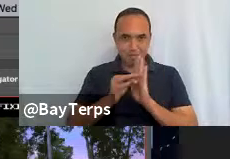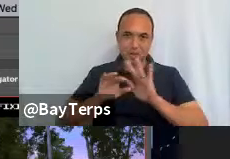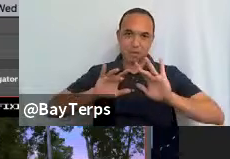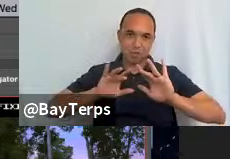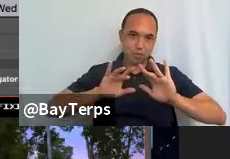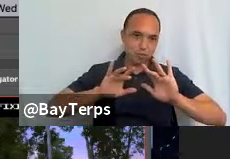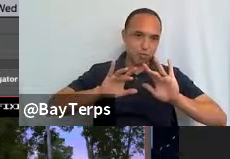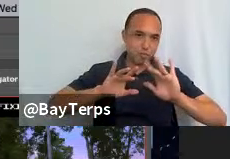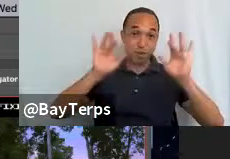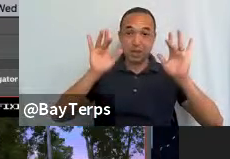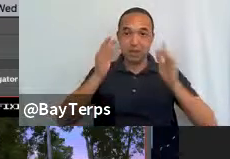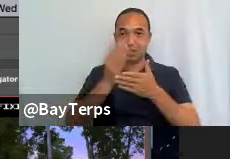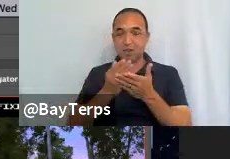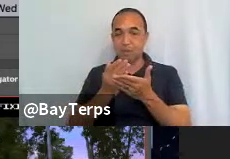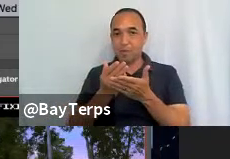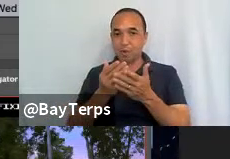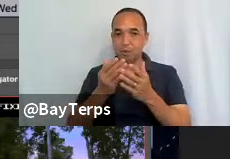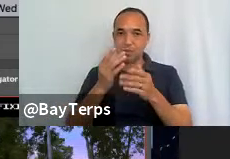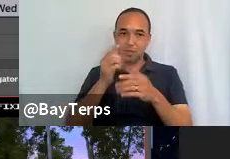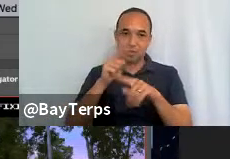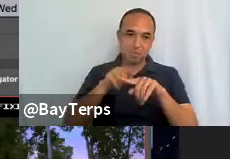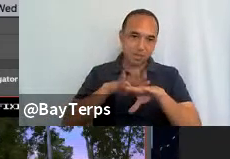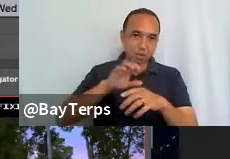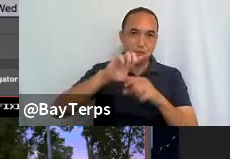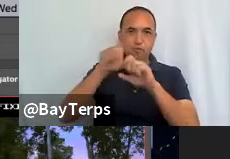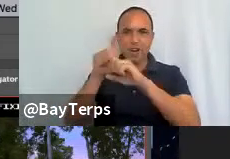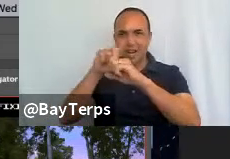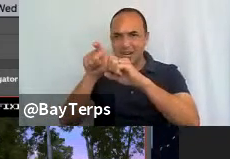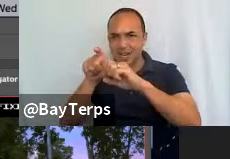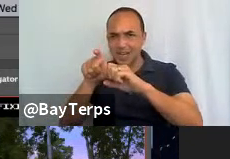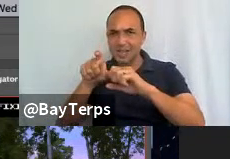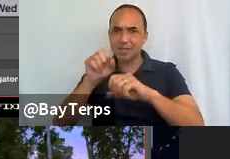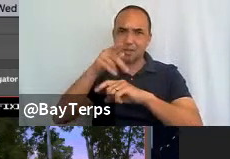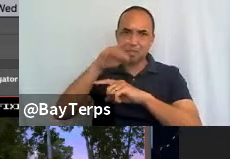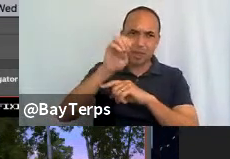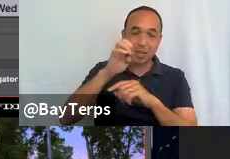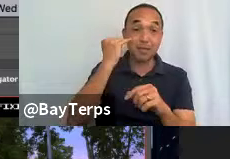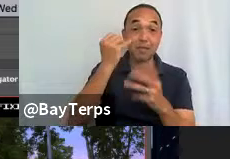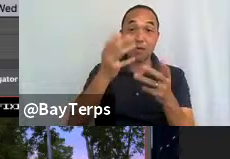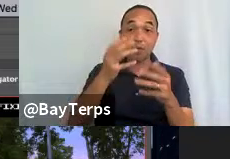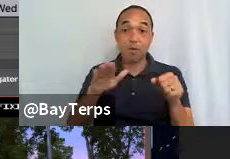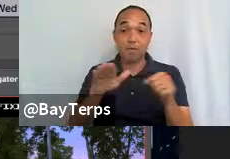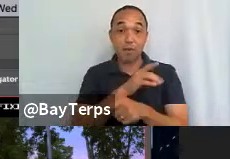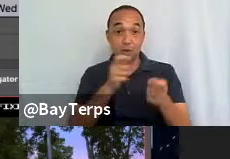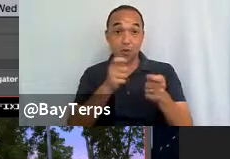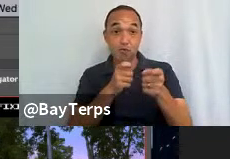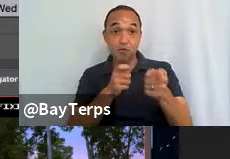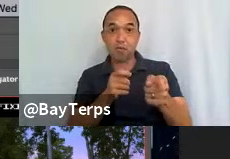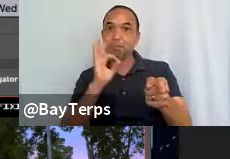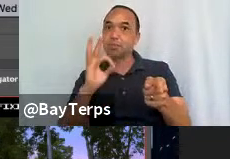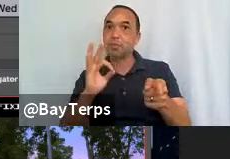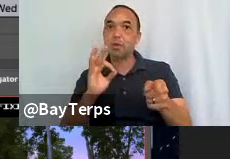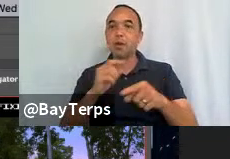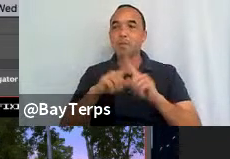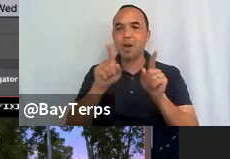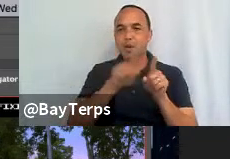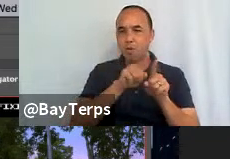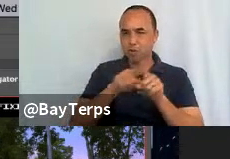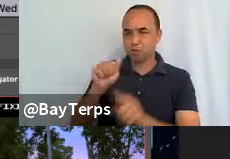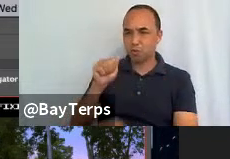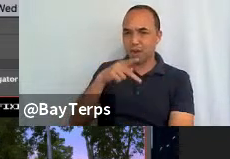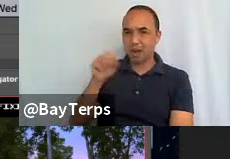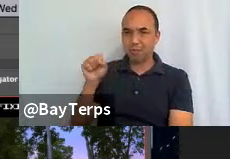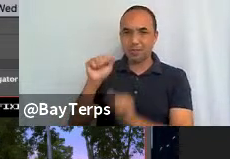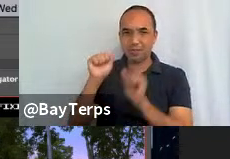space. And so if you want like the full control, this is an amazing thing, but there are also apps that can help you do it like